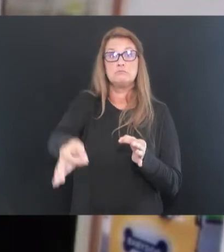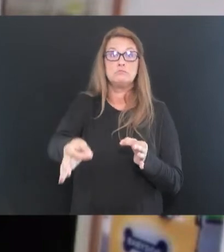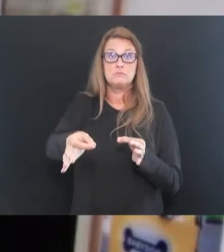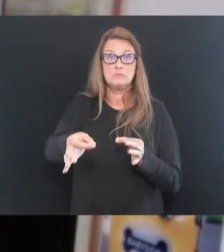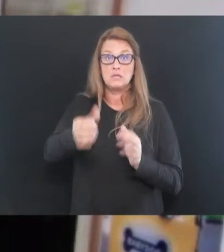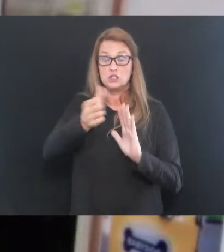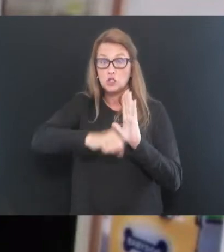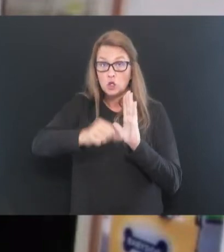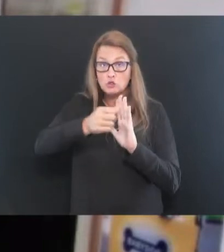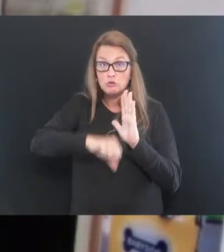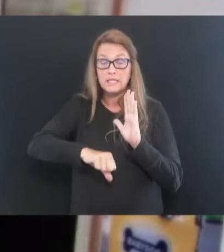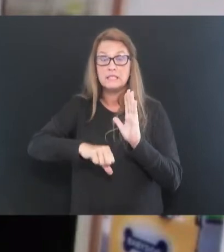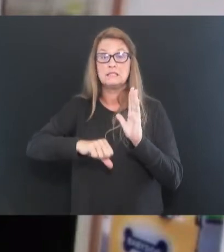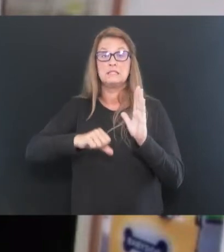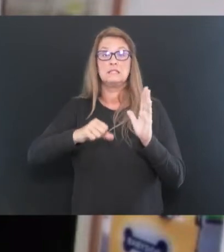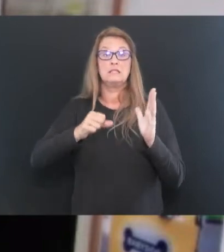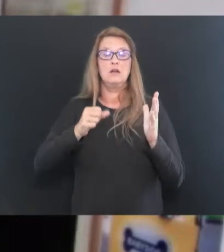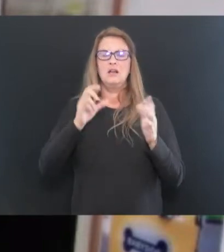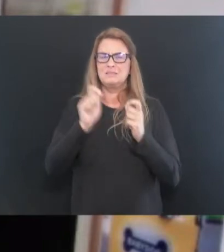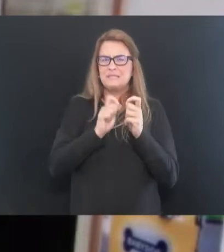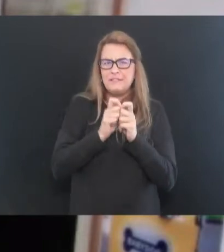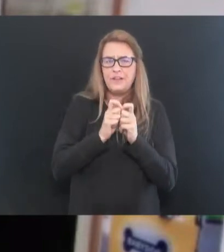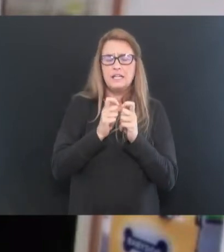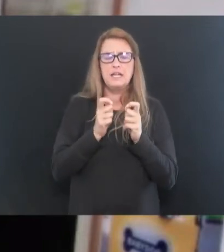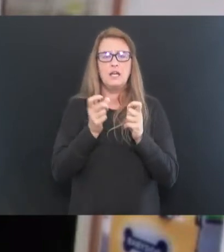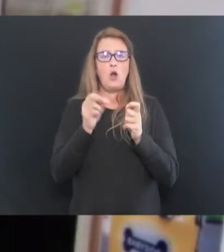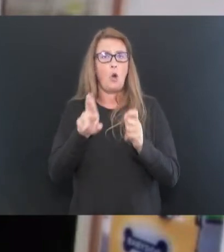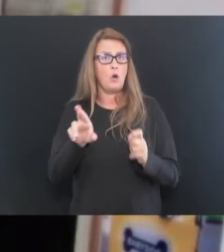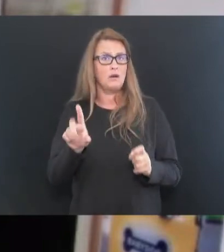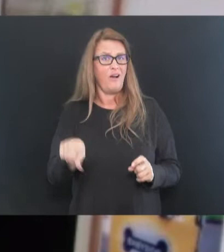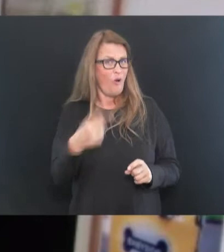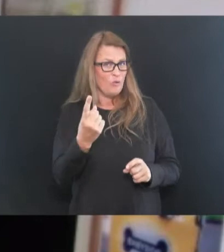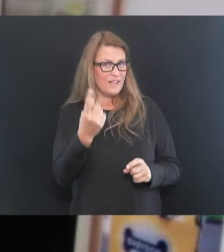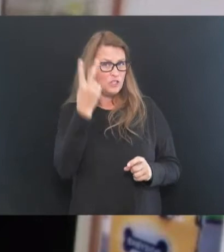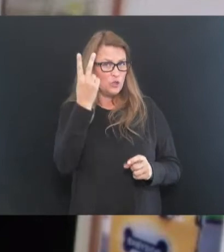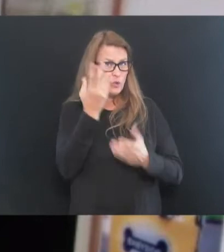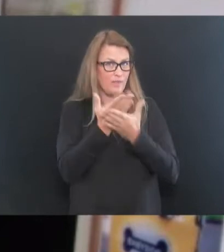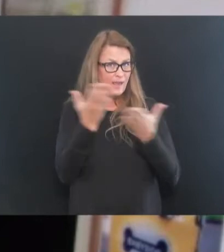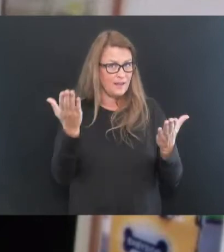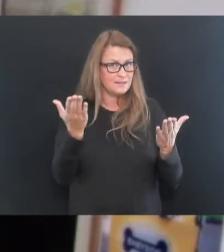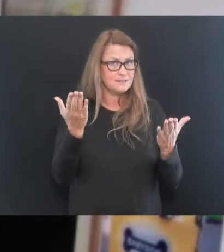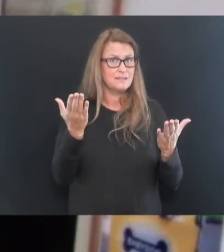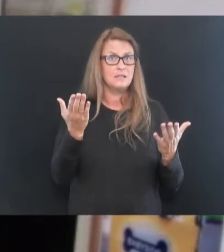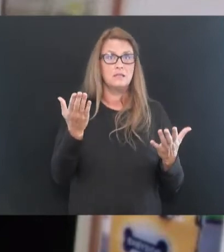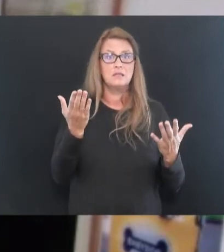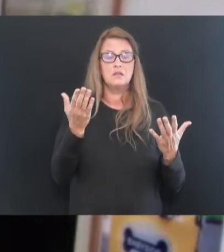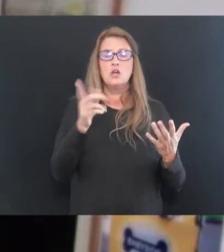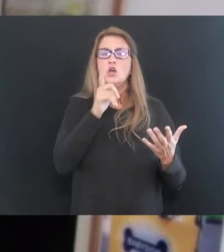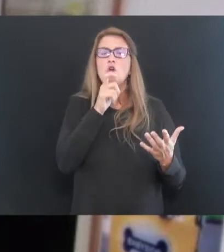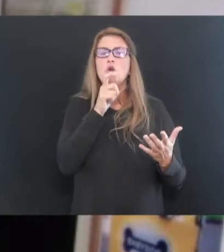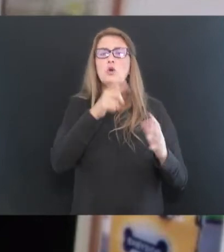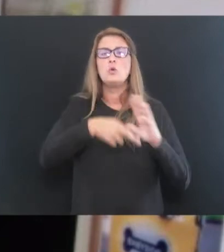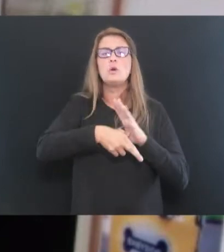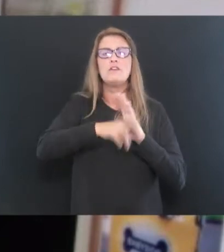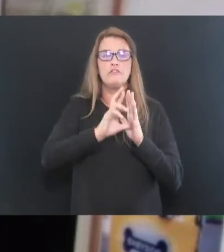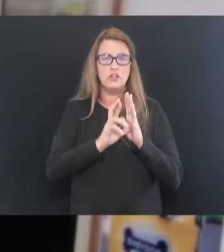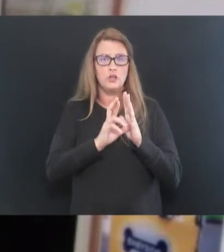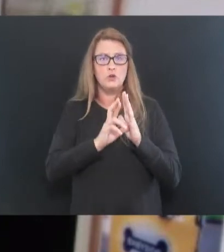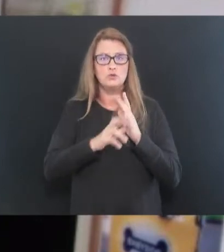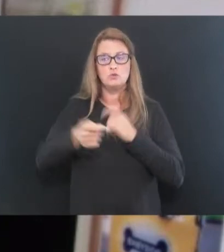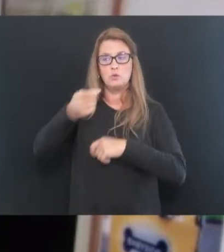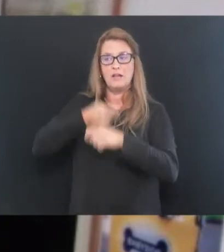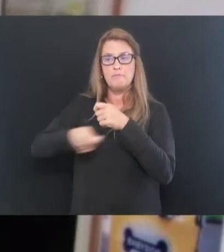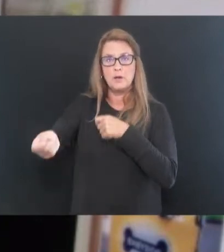and contract nursing specifically? Are those the only two things that will count? Who will be reviewing the